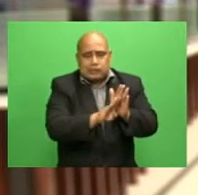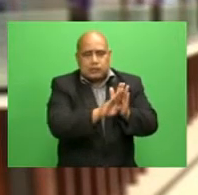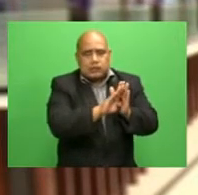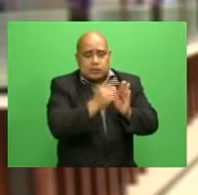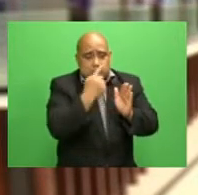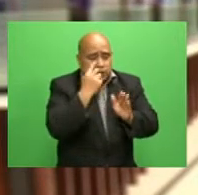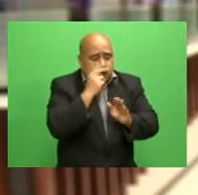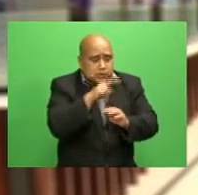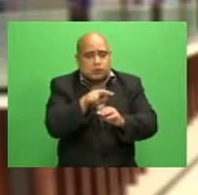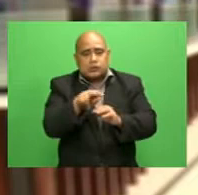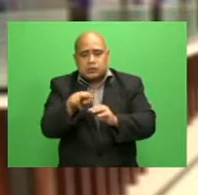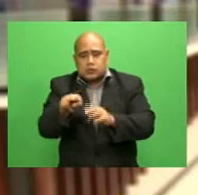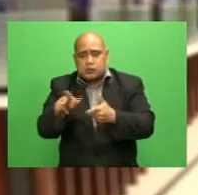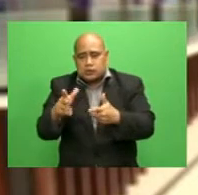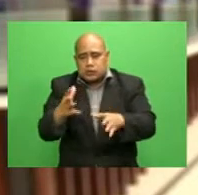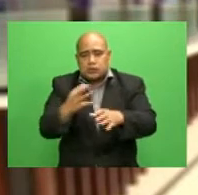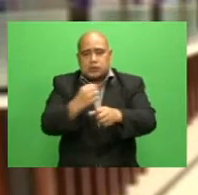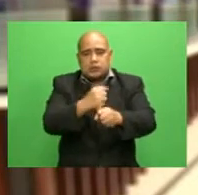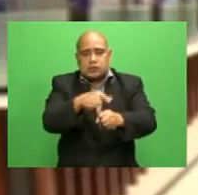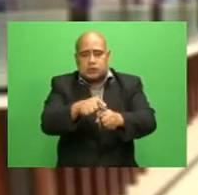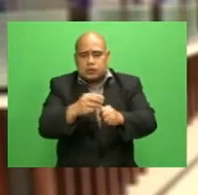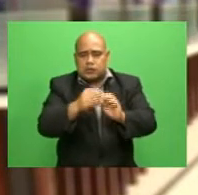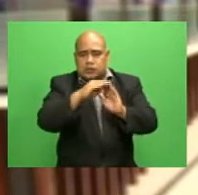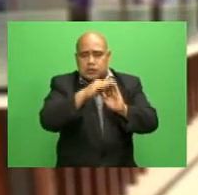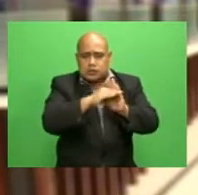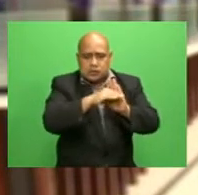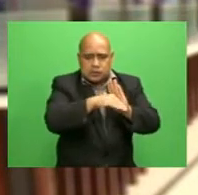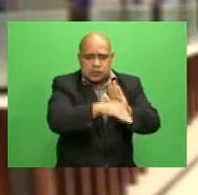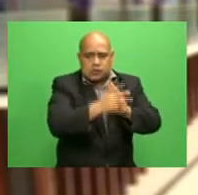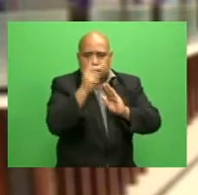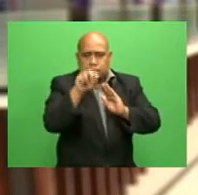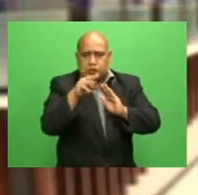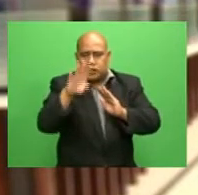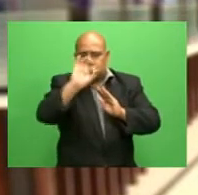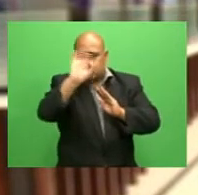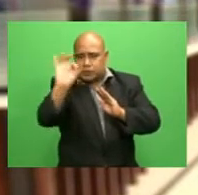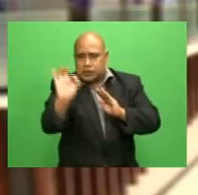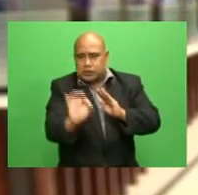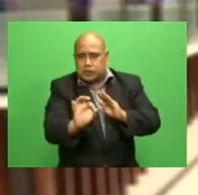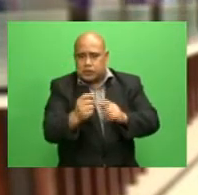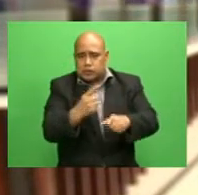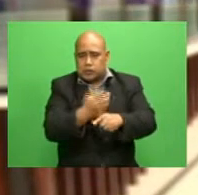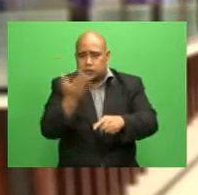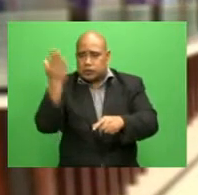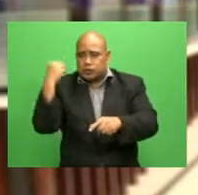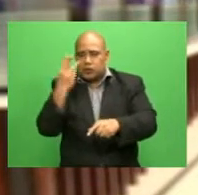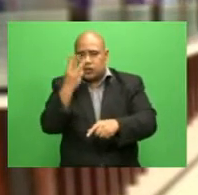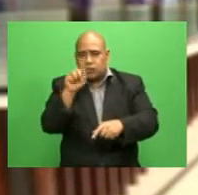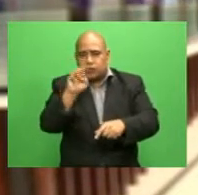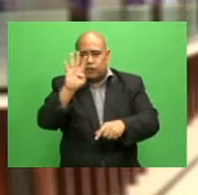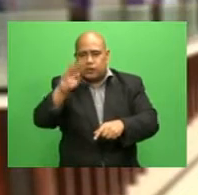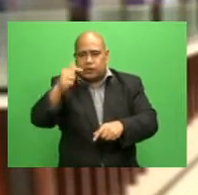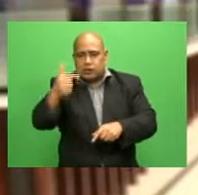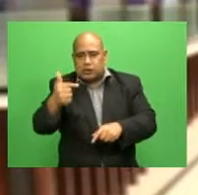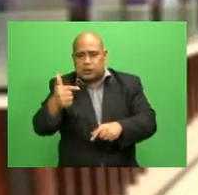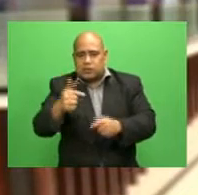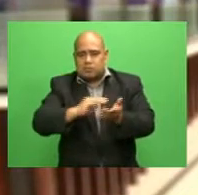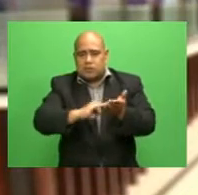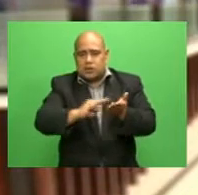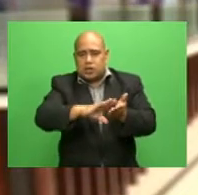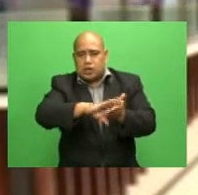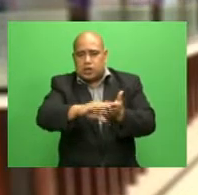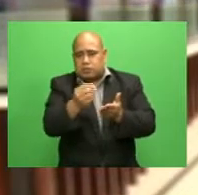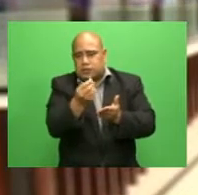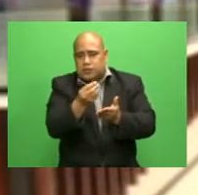by 2.3% and concluded the week with a value of $3.47 billion. That's a wrap from our local